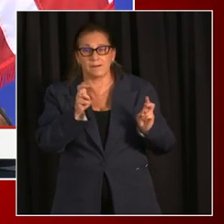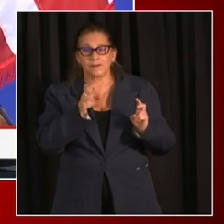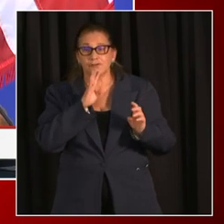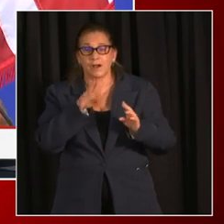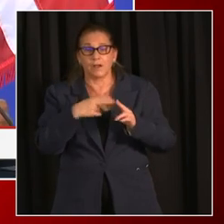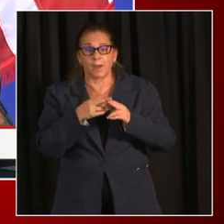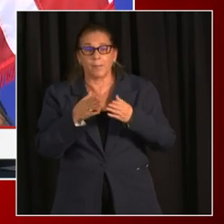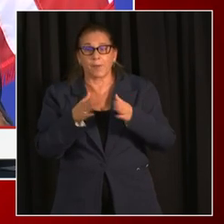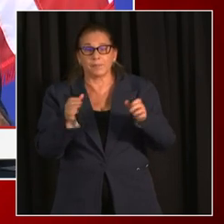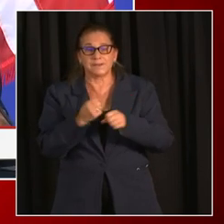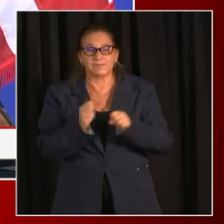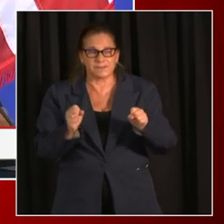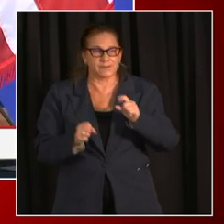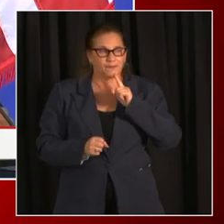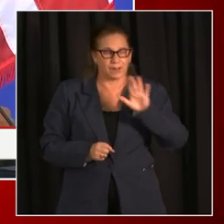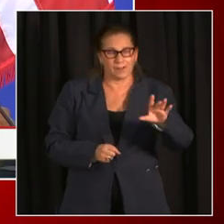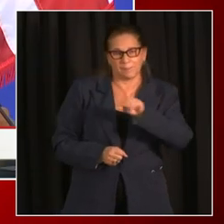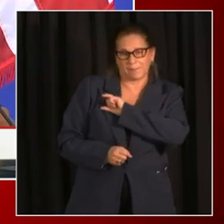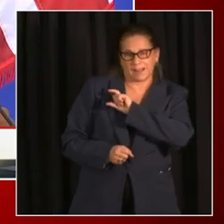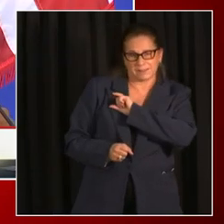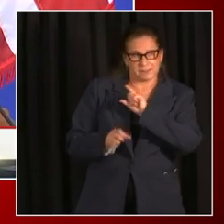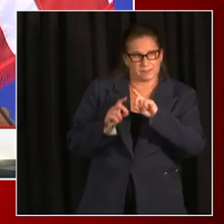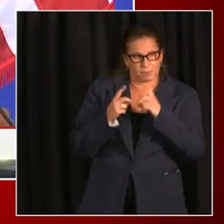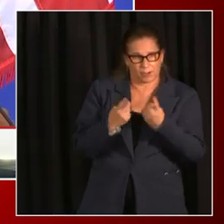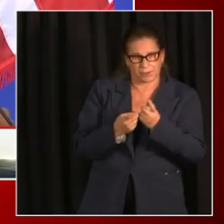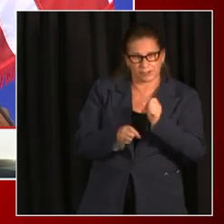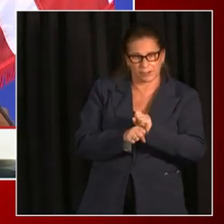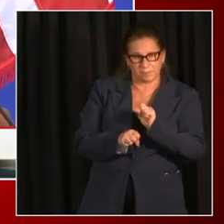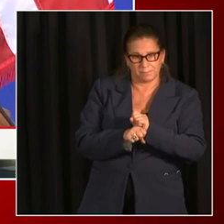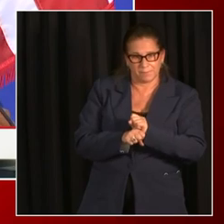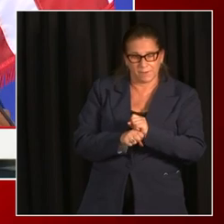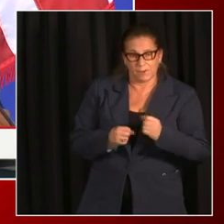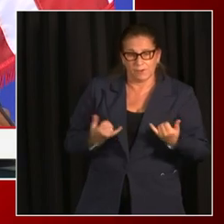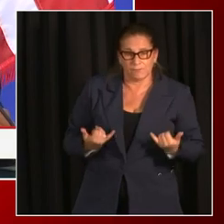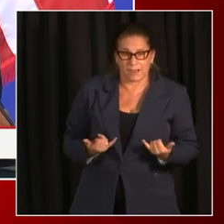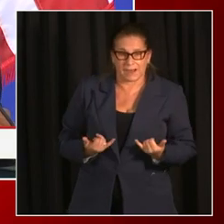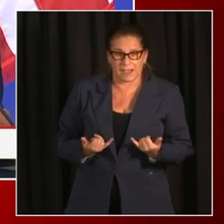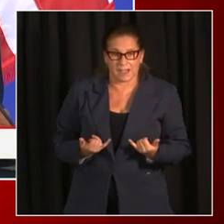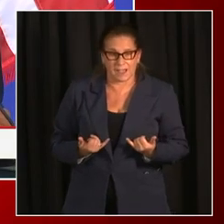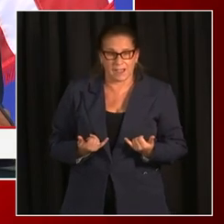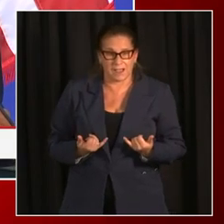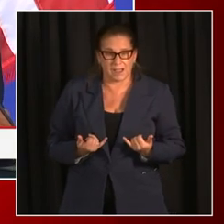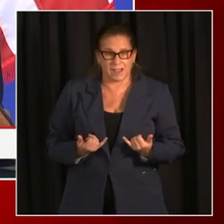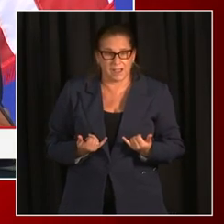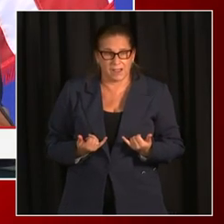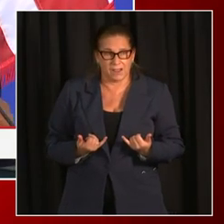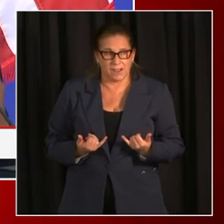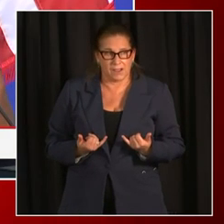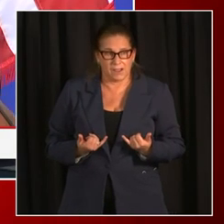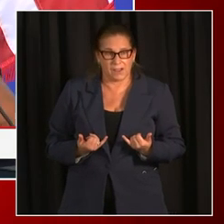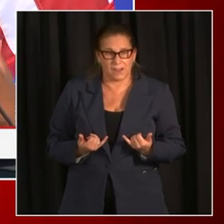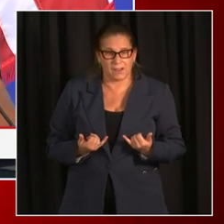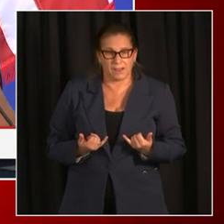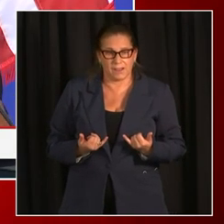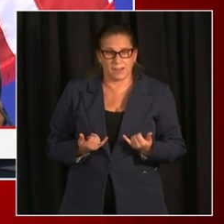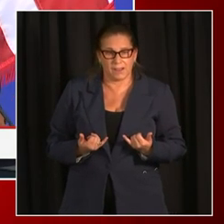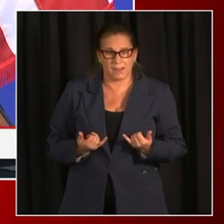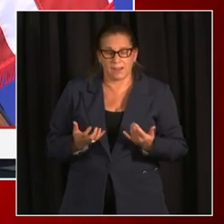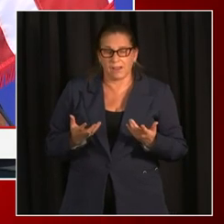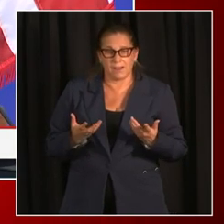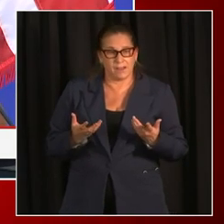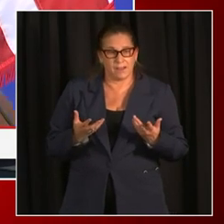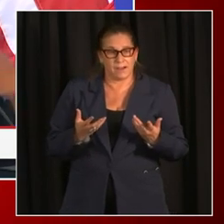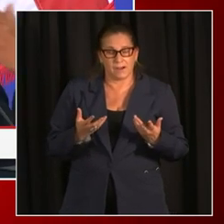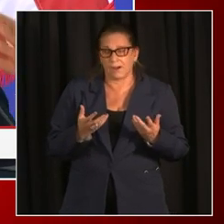Police Department. So as I said before, sitting right here, right now, the only agency we have that would have a sufficient number